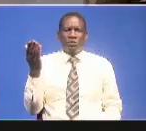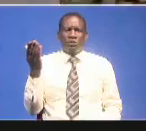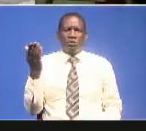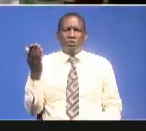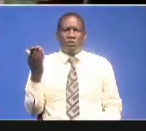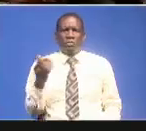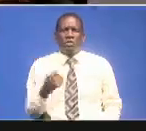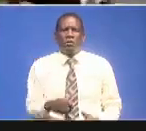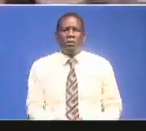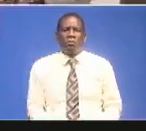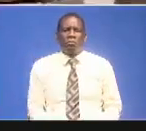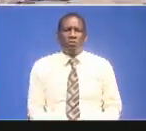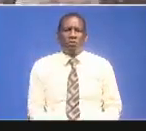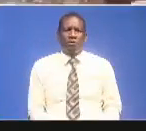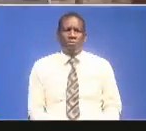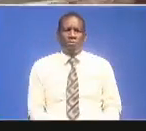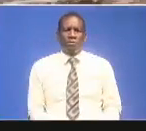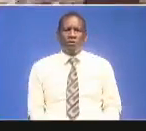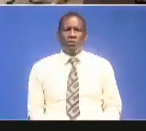of quote.